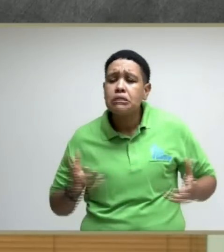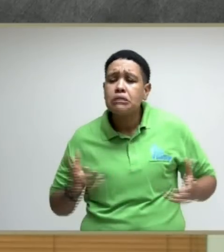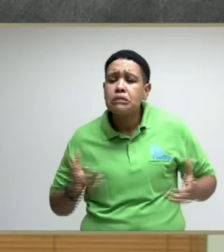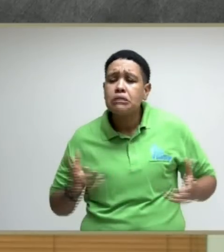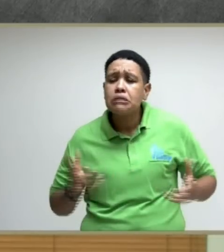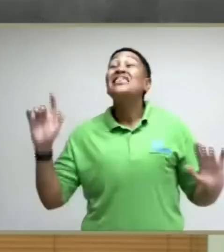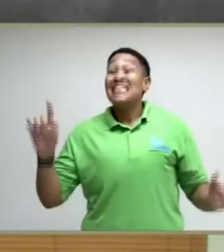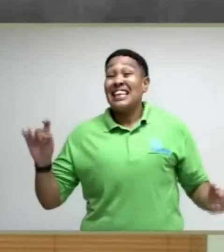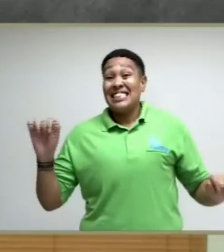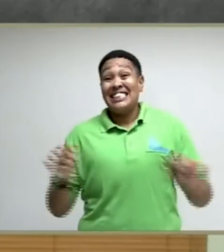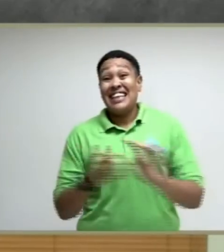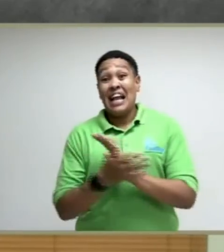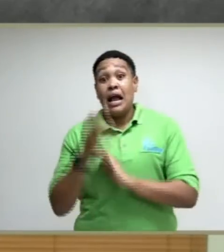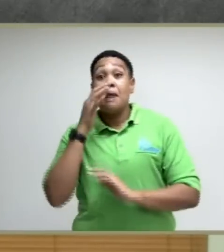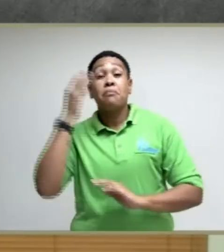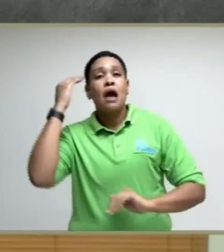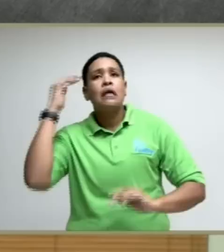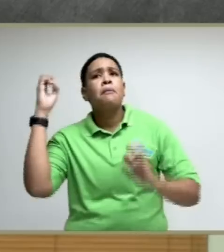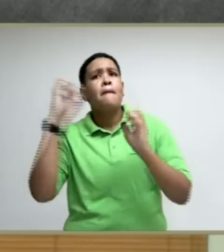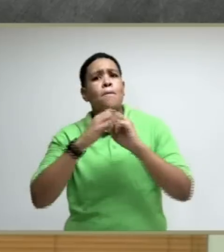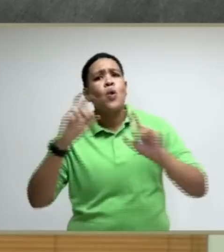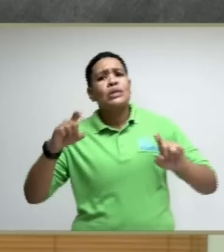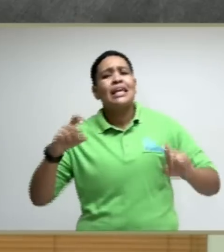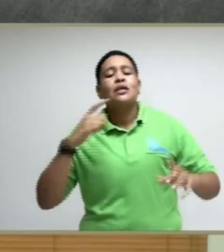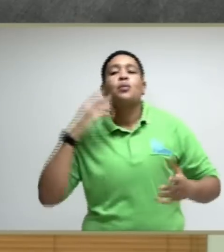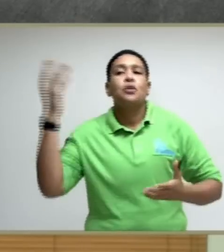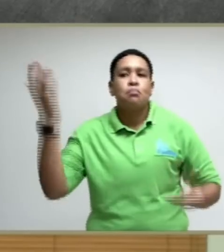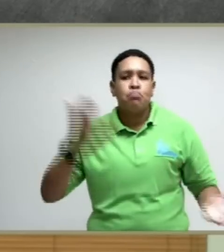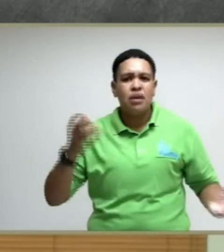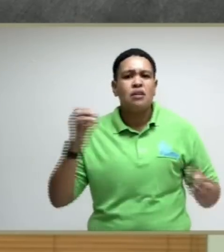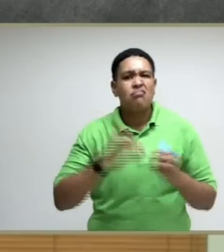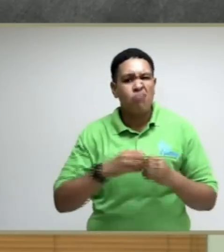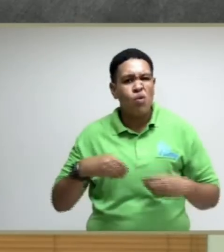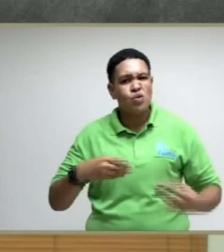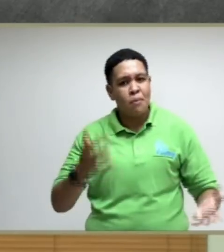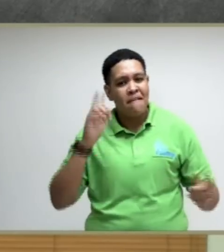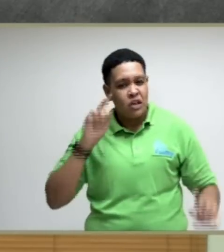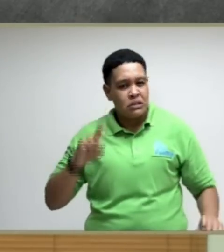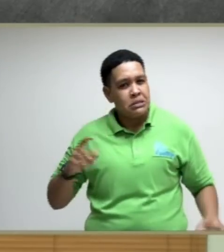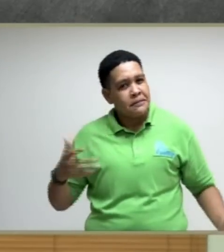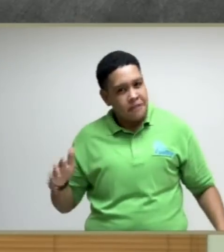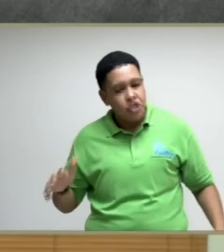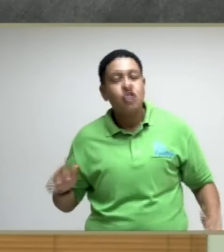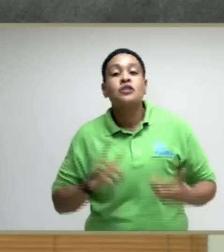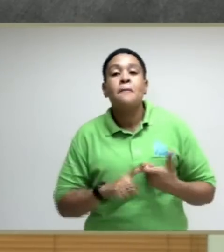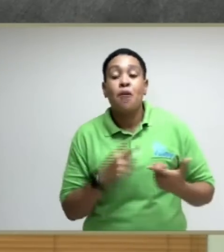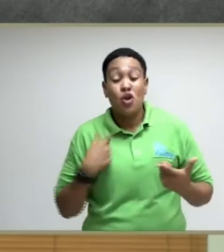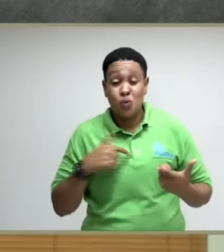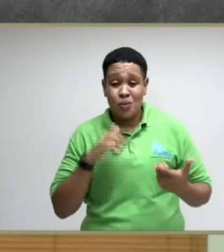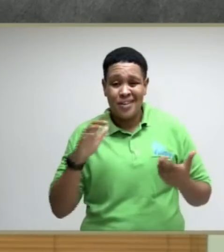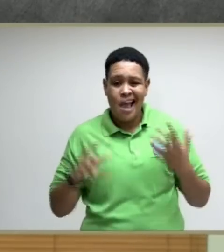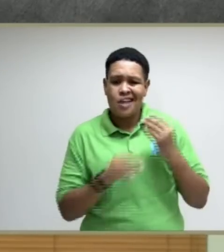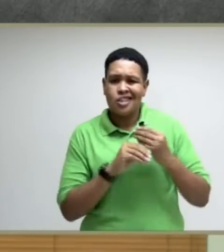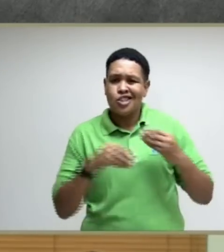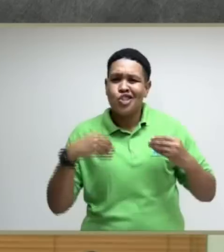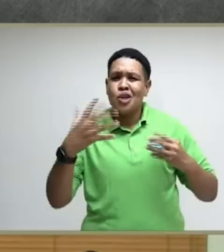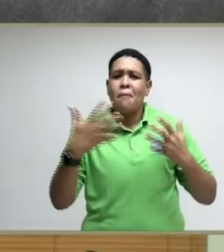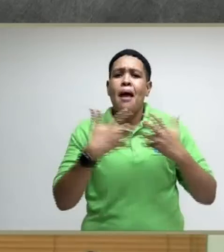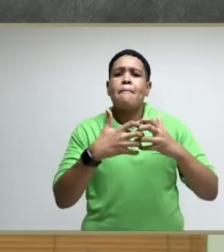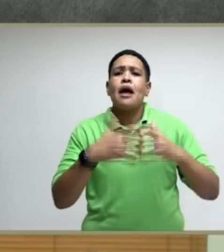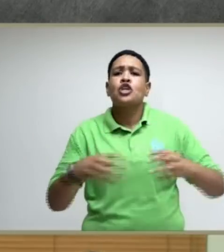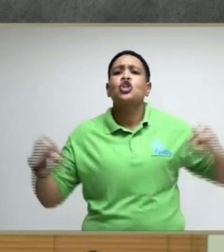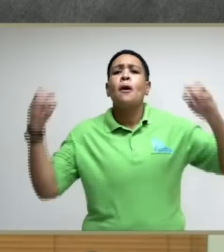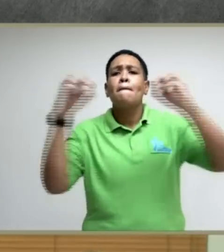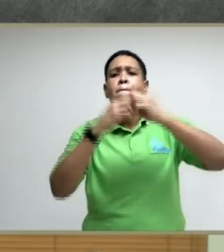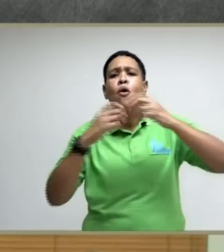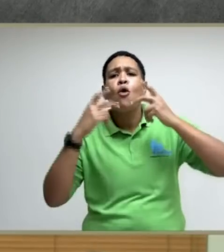time, and then we would have also secured those supplies. In addition, we would have supplied the machines to bring on more